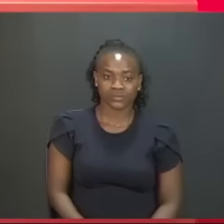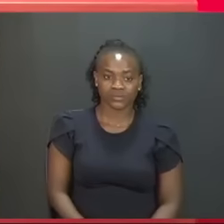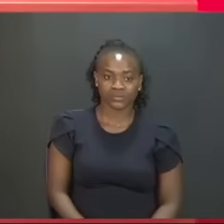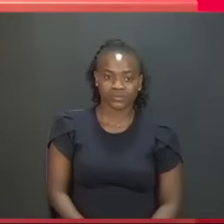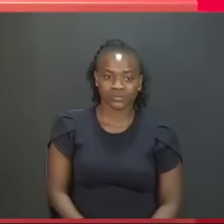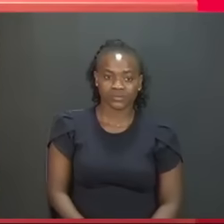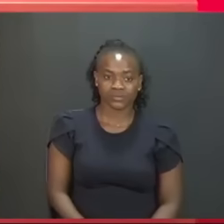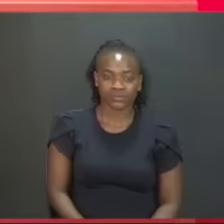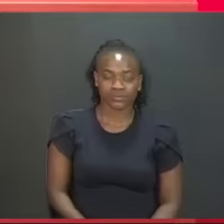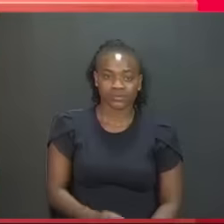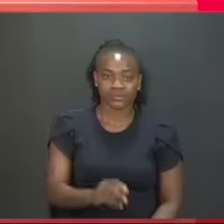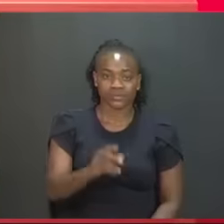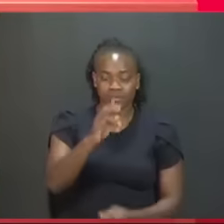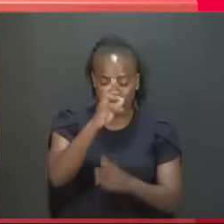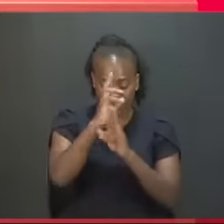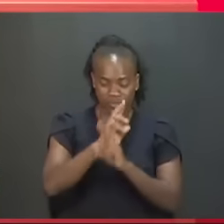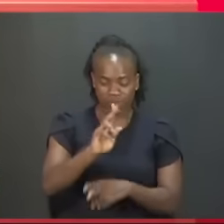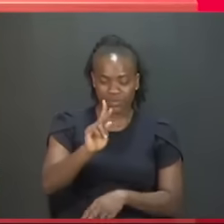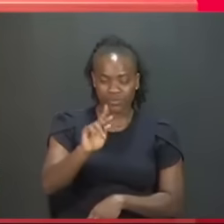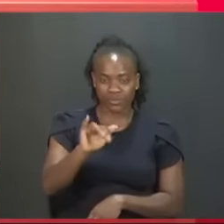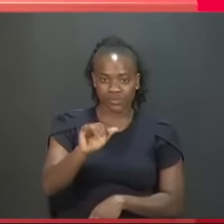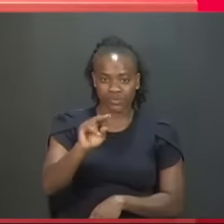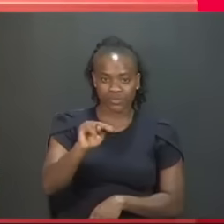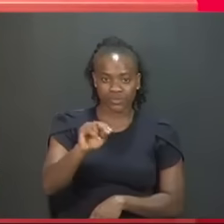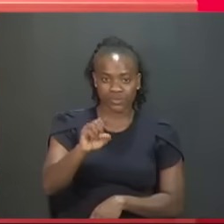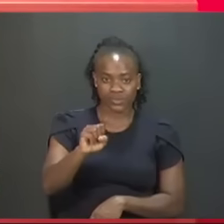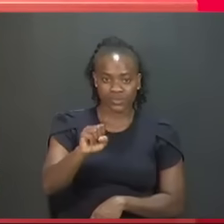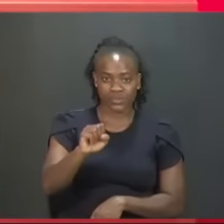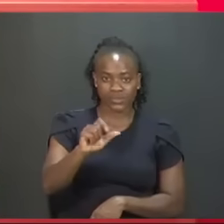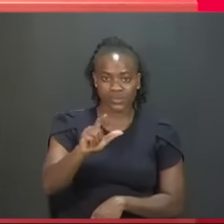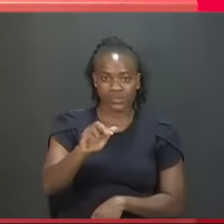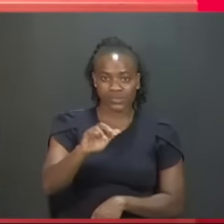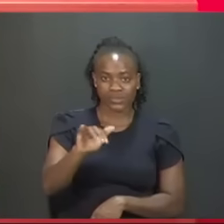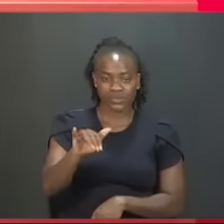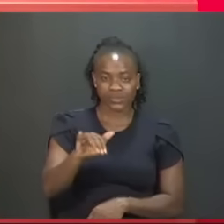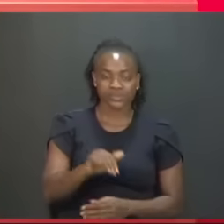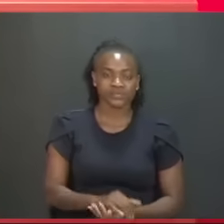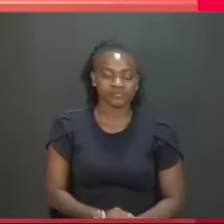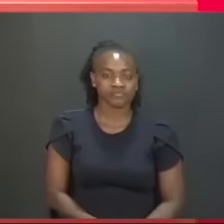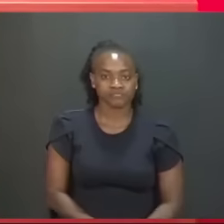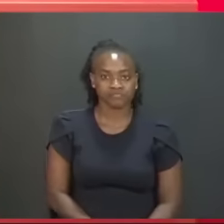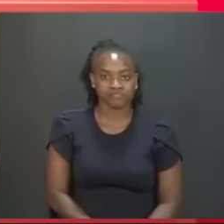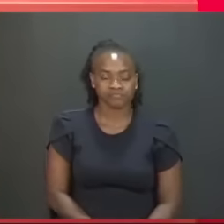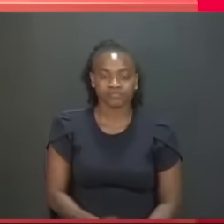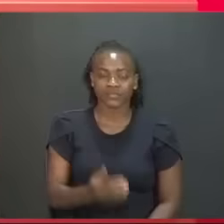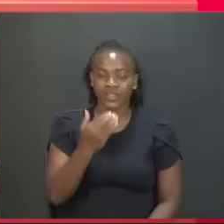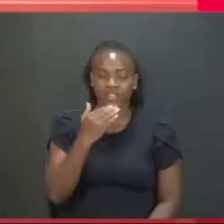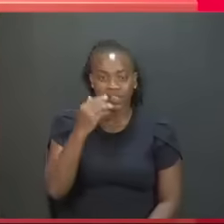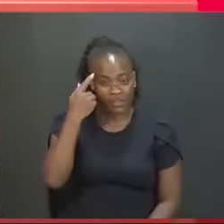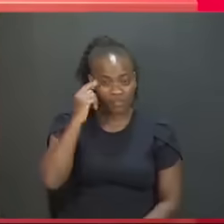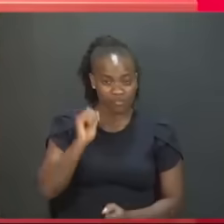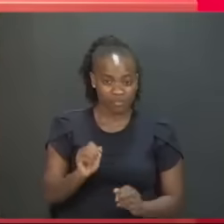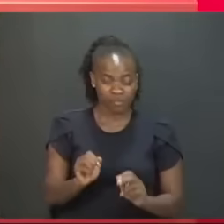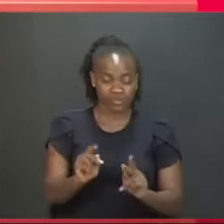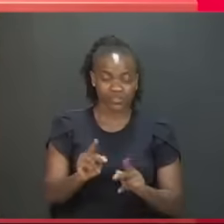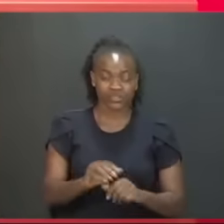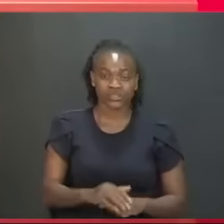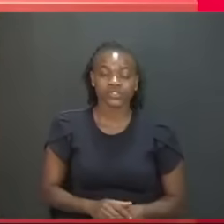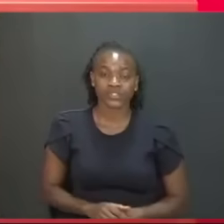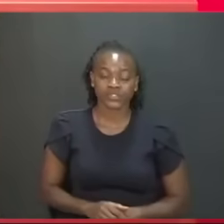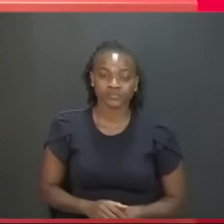Yes, Honourable Kinsley Nyako. Mr. Speaker, thanks for indulging me. Mr. Speaker, related